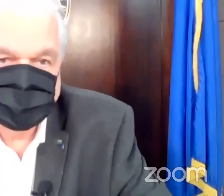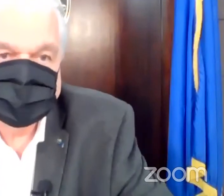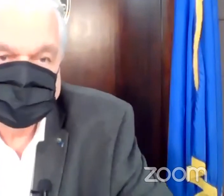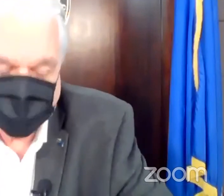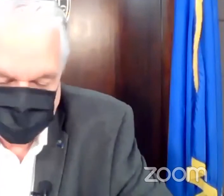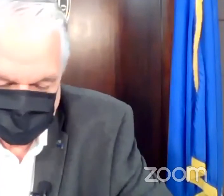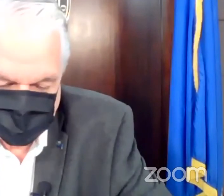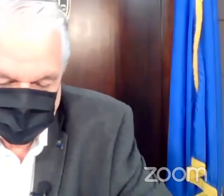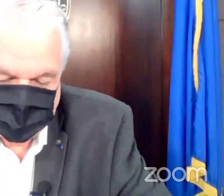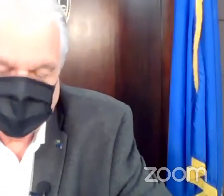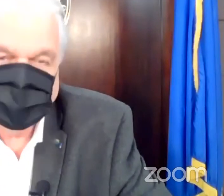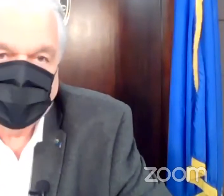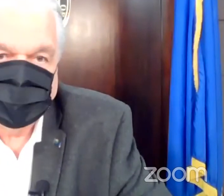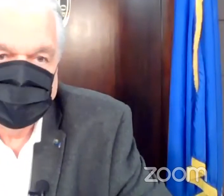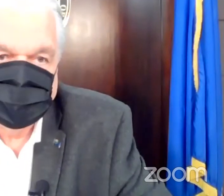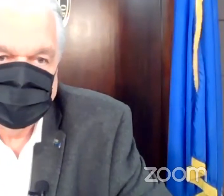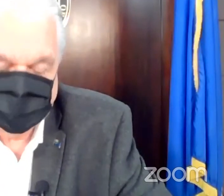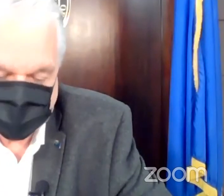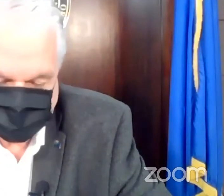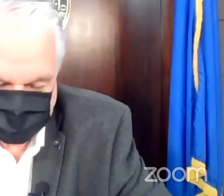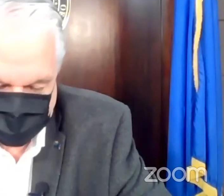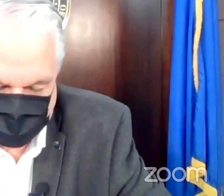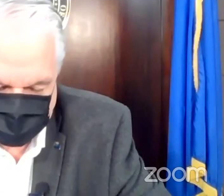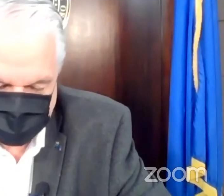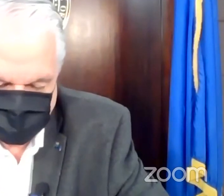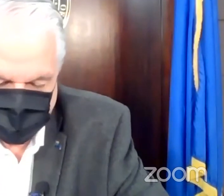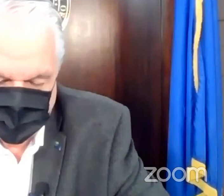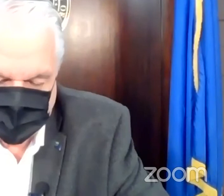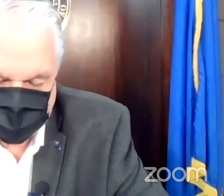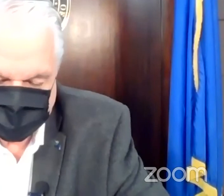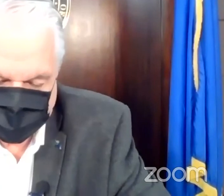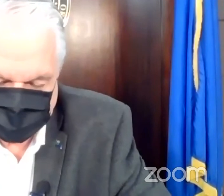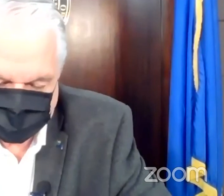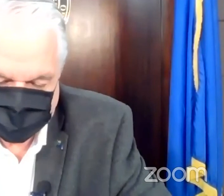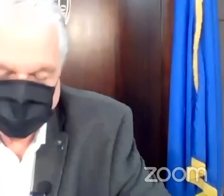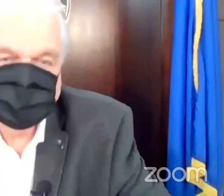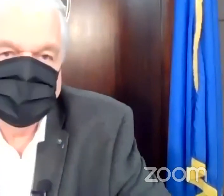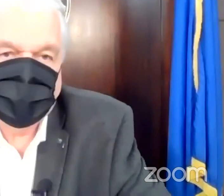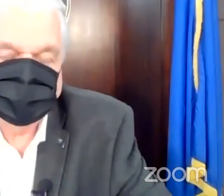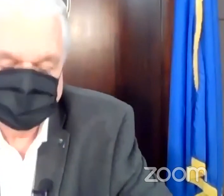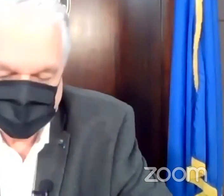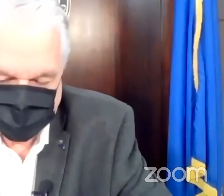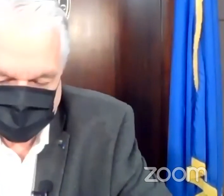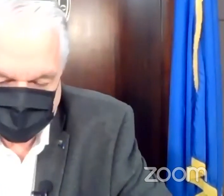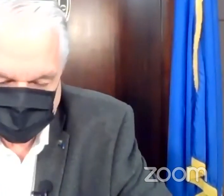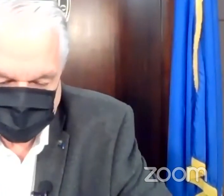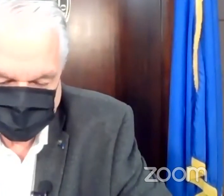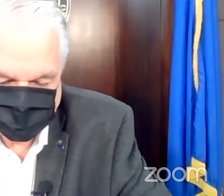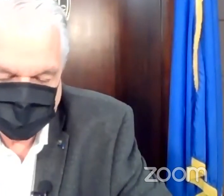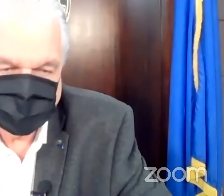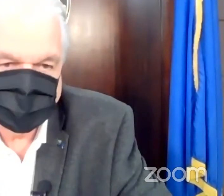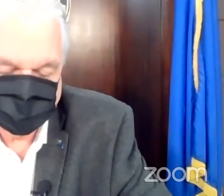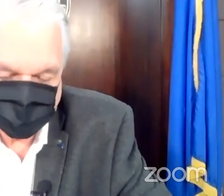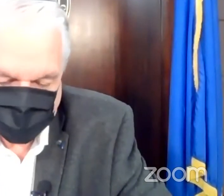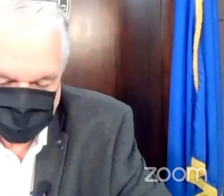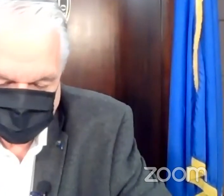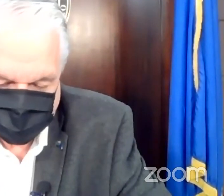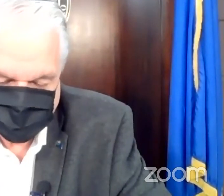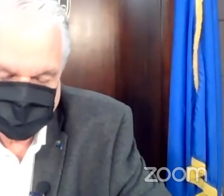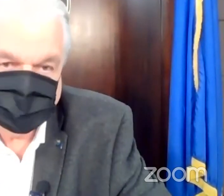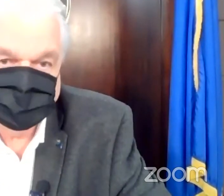Nevadans enjoyed a safe and healthy Thanksgiving holiday. I'm glad to provide you all today with an update as we prepare